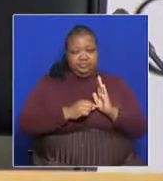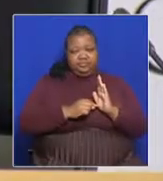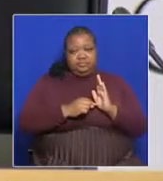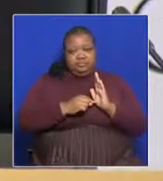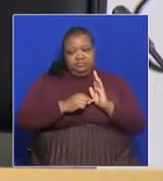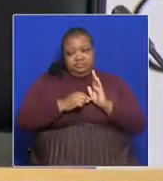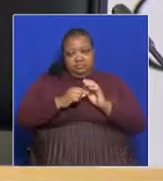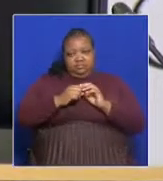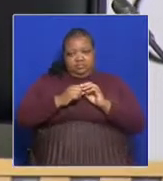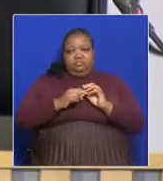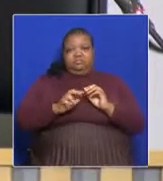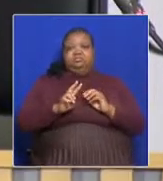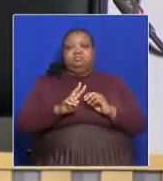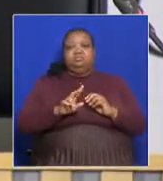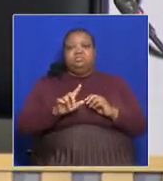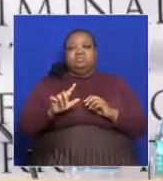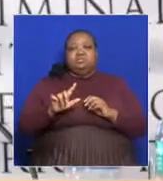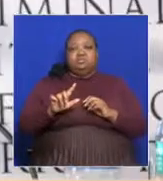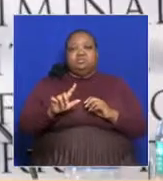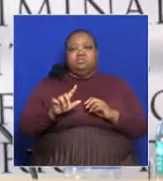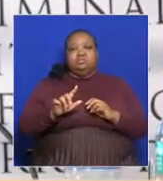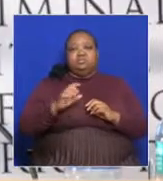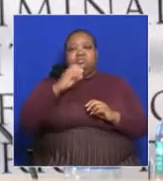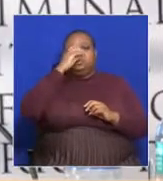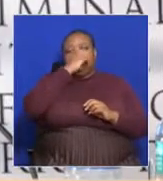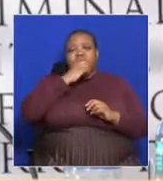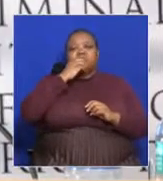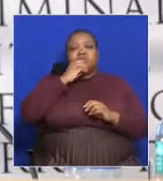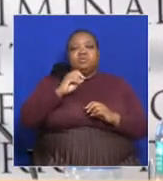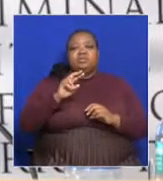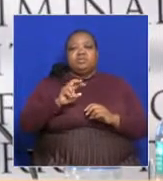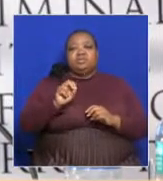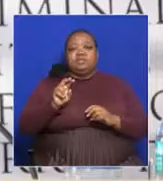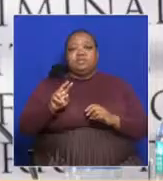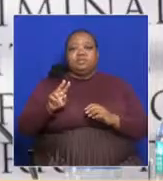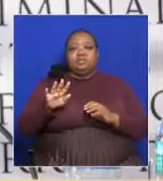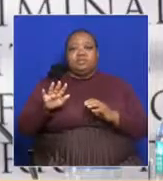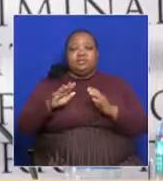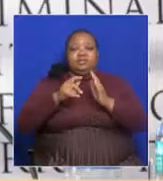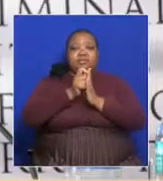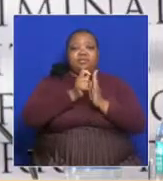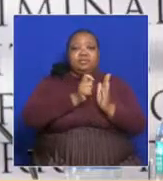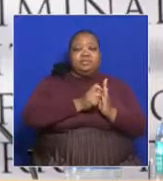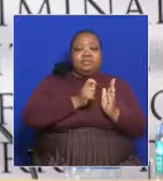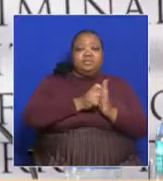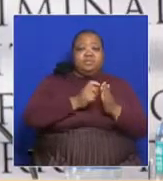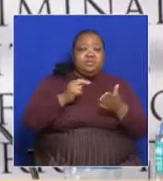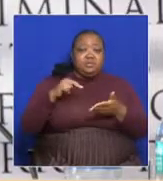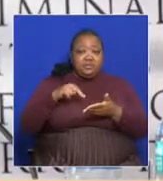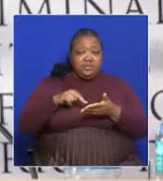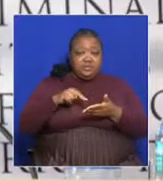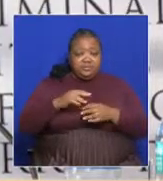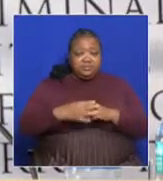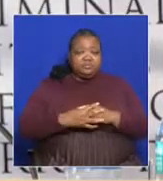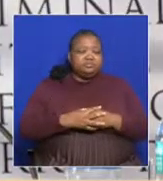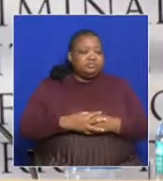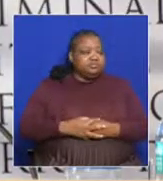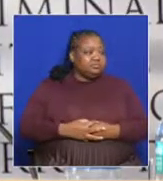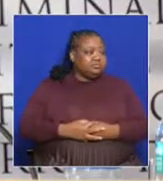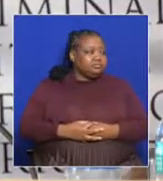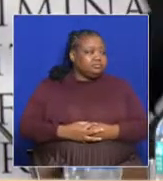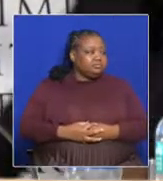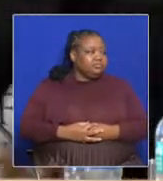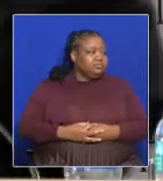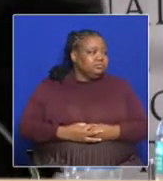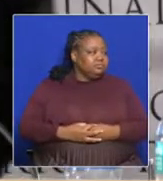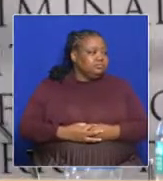27 October 2025. It's handwritten. Yes. Do you see it? Yes. At paragraph, are you there yet? Yes,